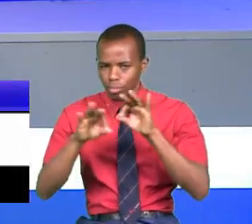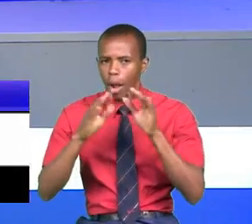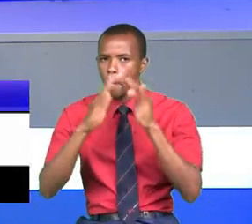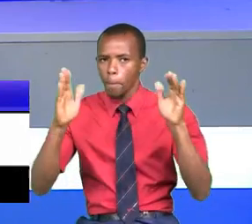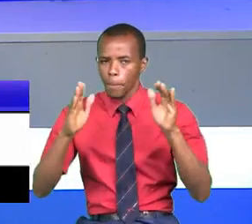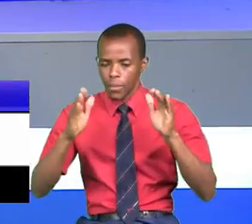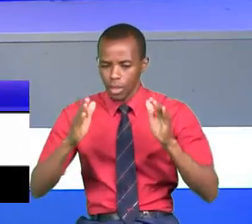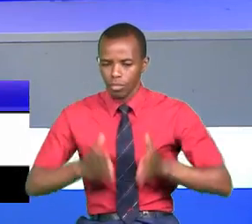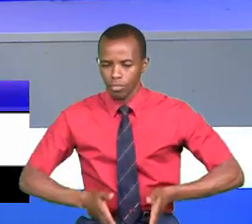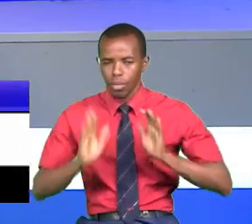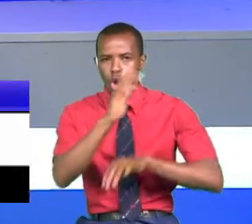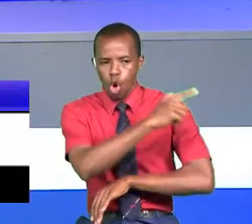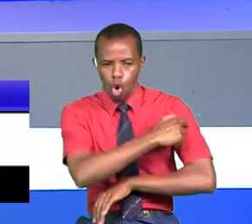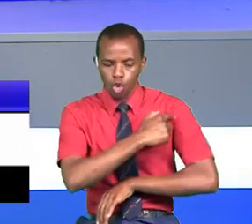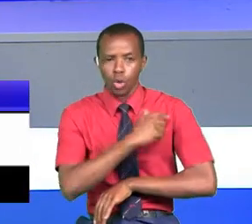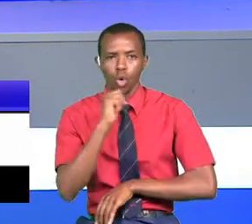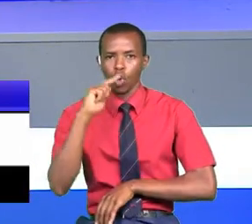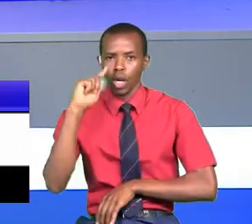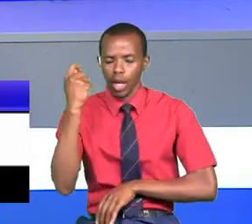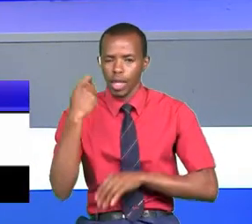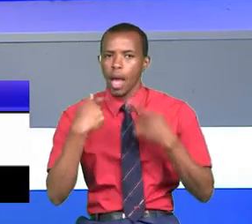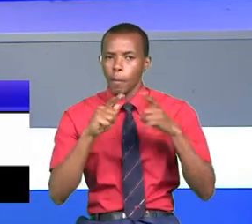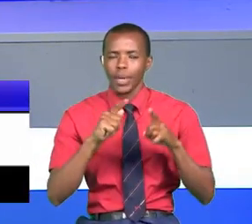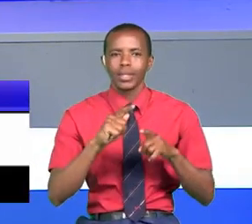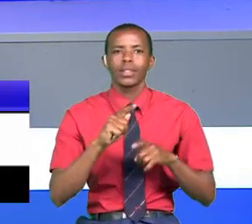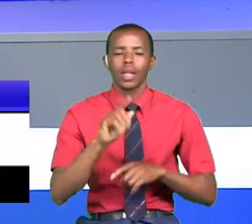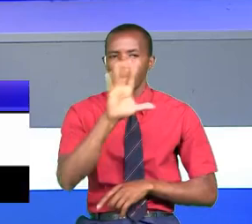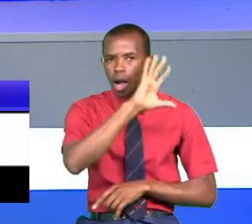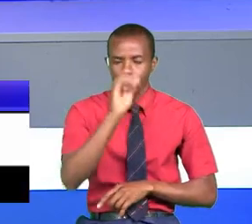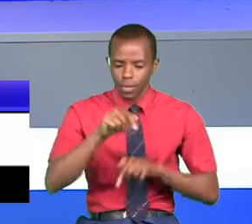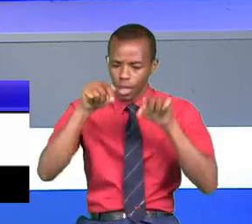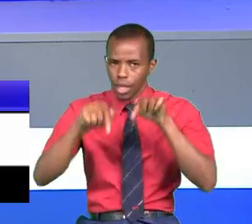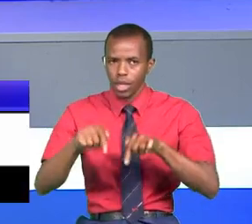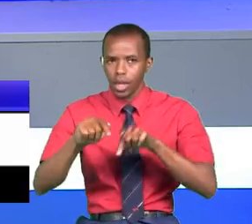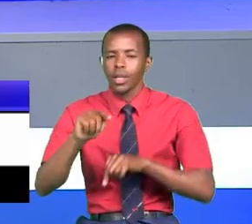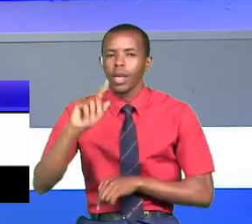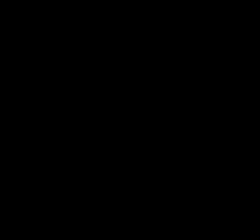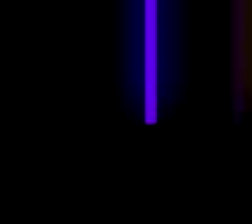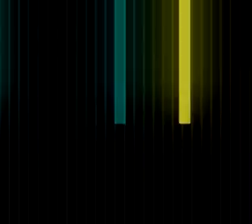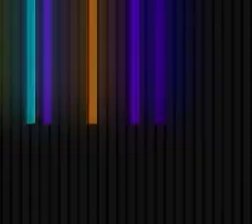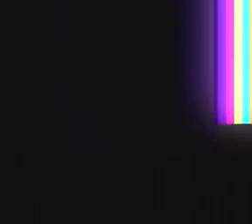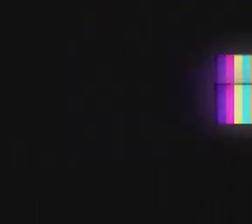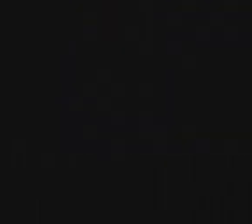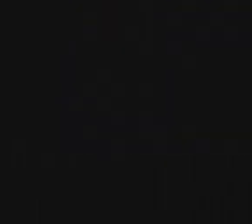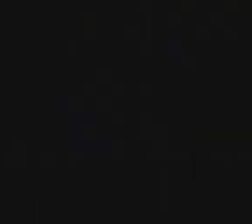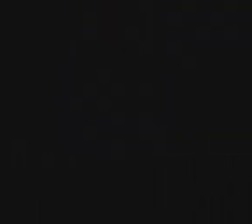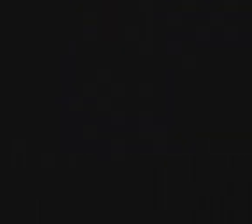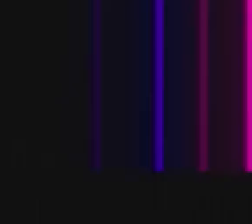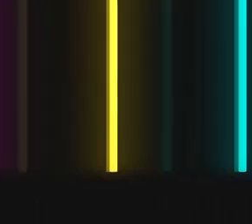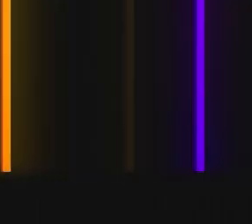maternity hospital, not just in Kenya, but in the sub-Saharan Africa, right here in Kenya's capital, Nairobi.